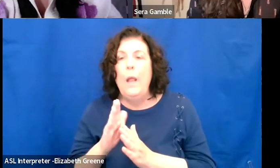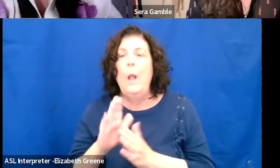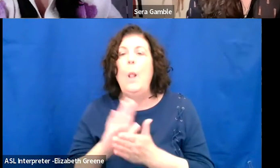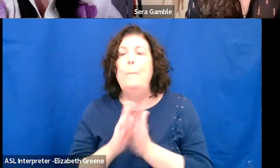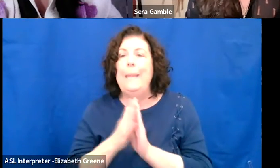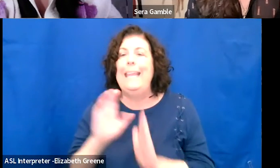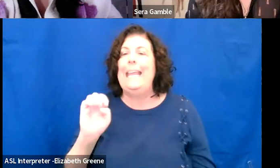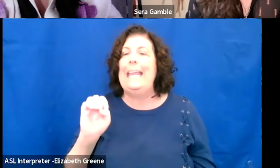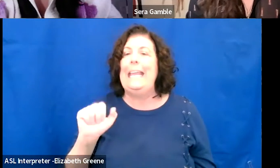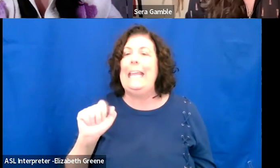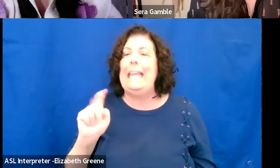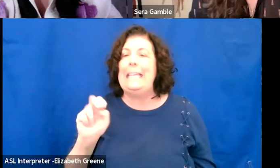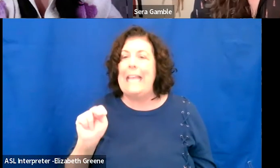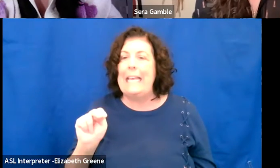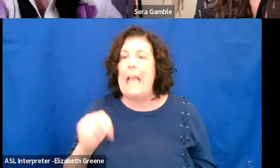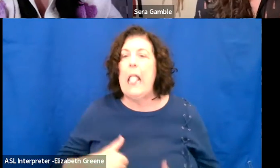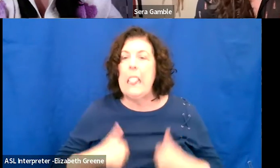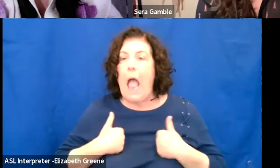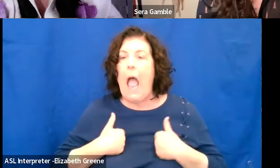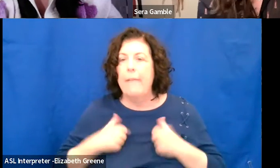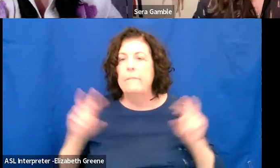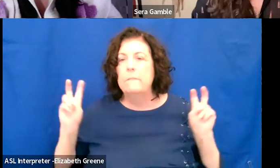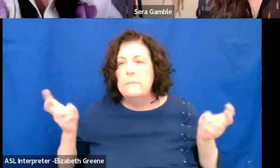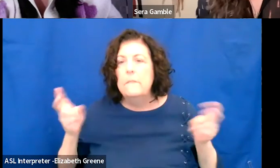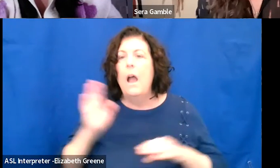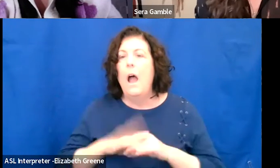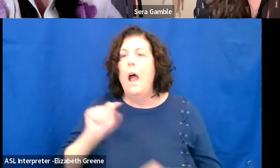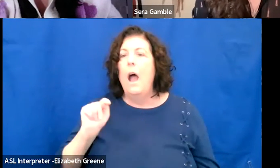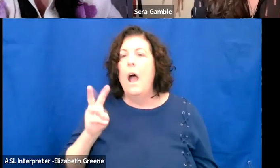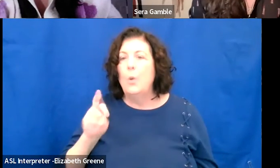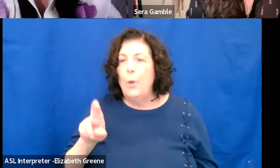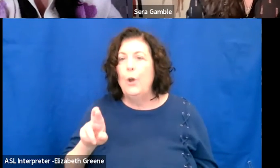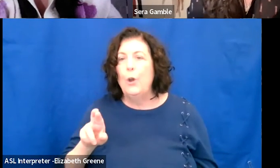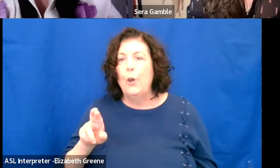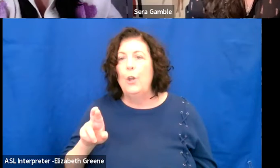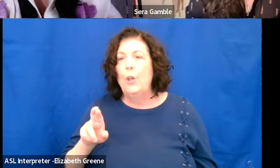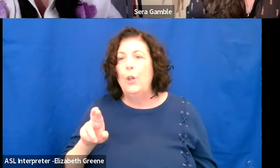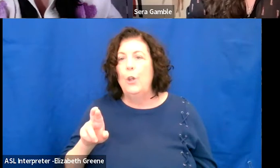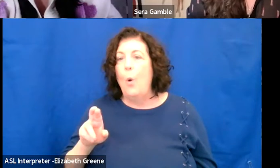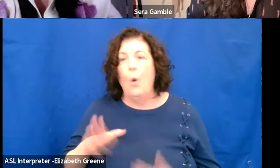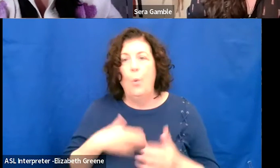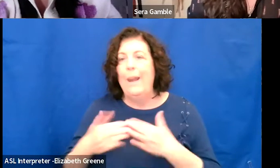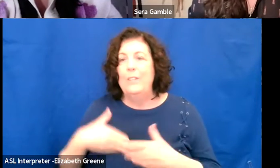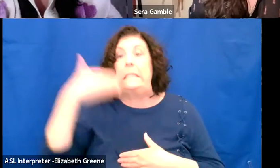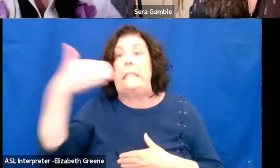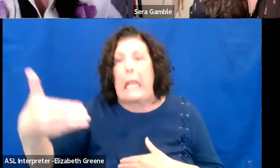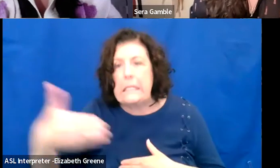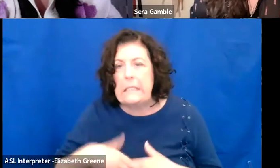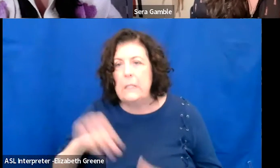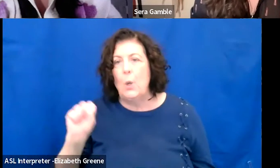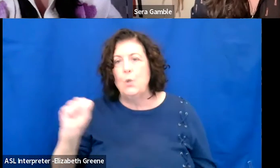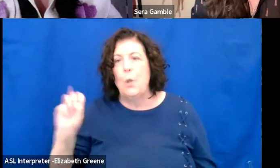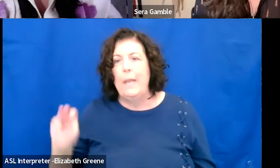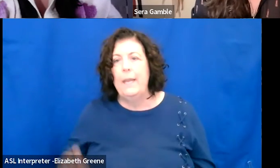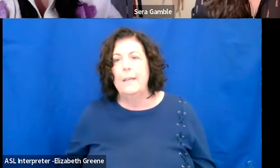can't save yourself. No, we're doing a very out there job. We're doing a job that's very out there. If